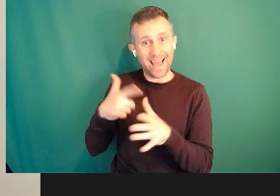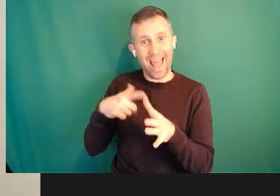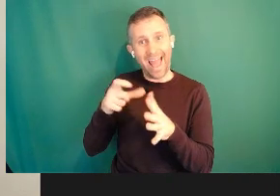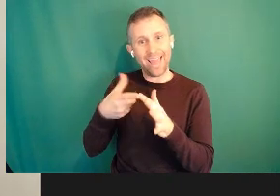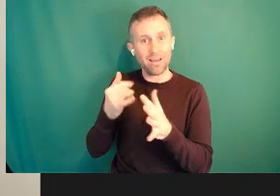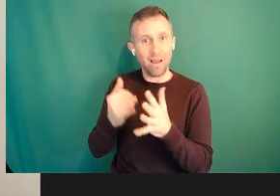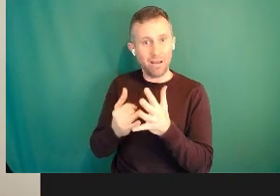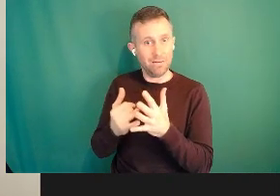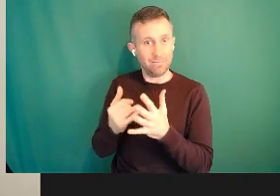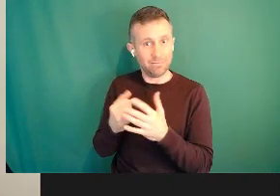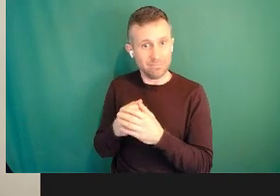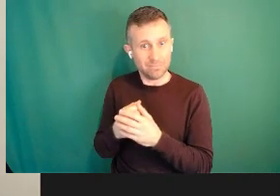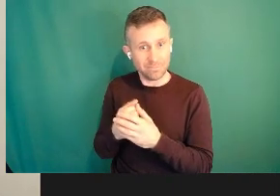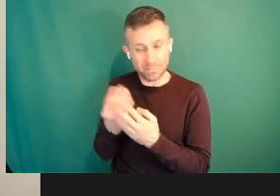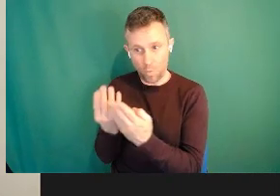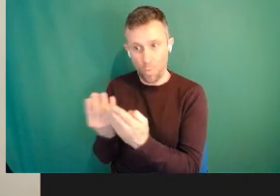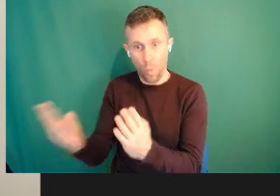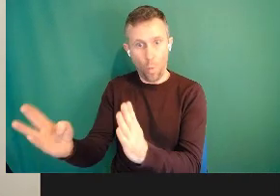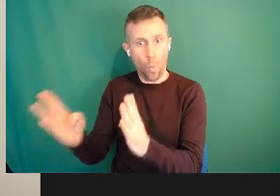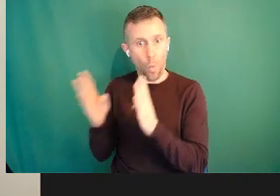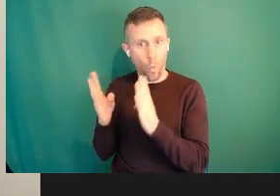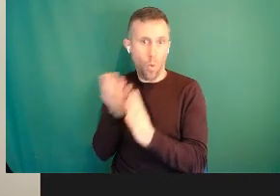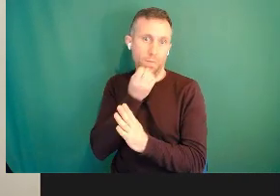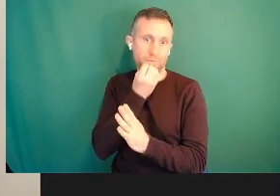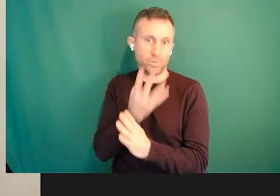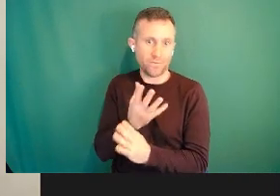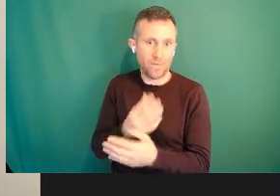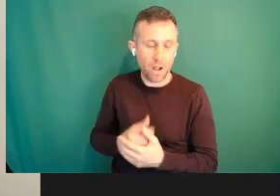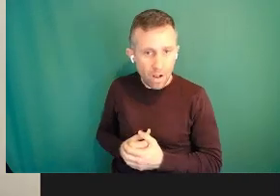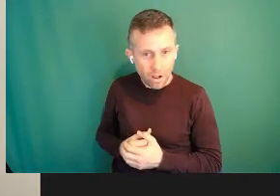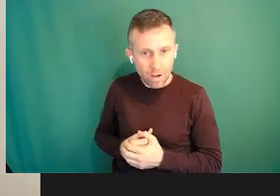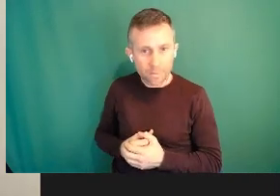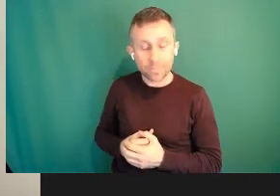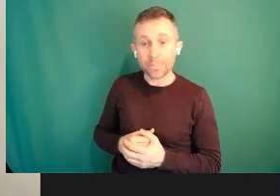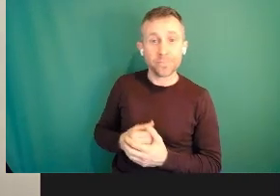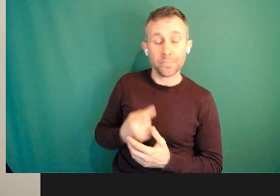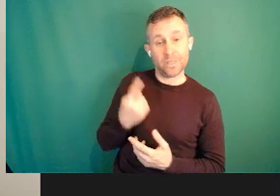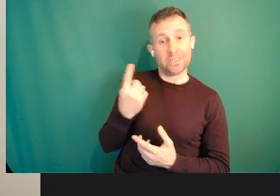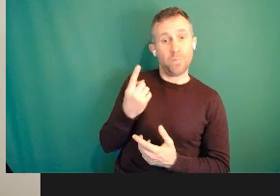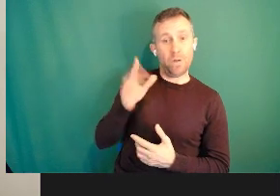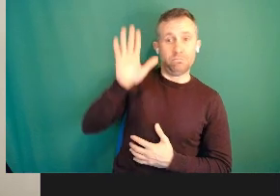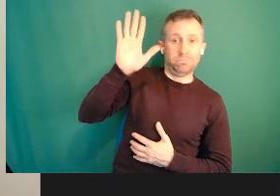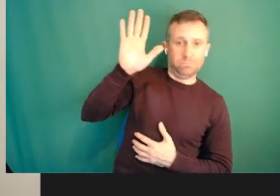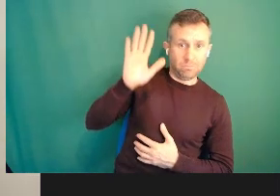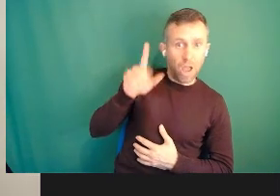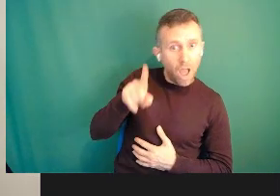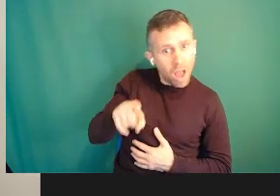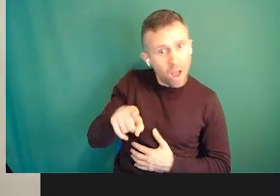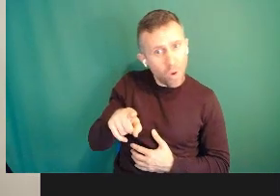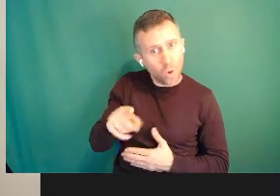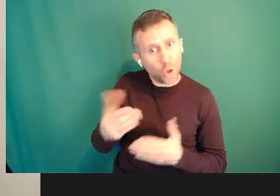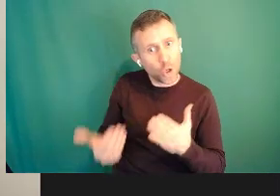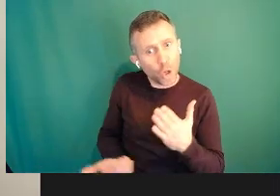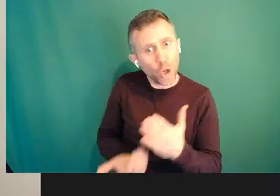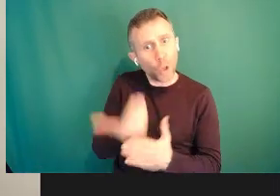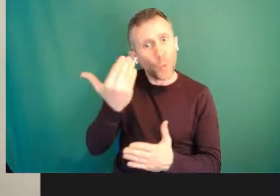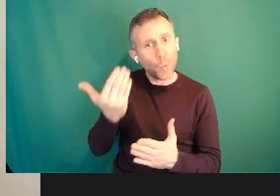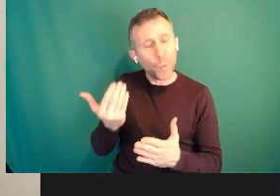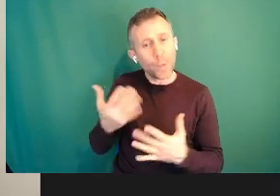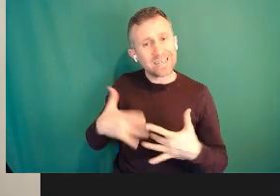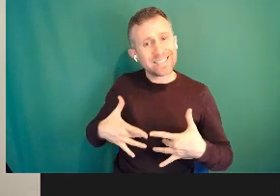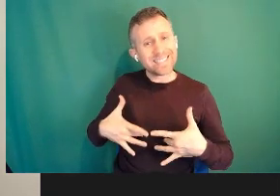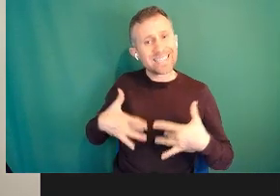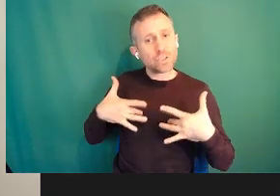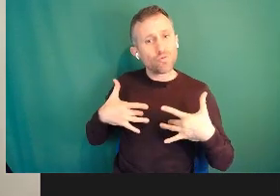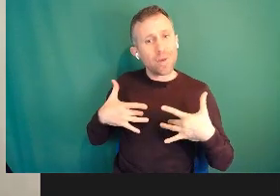because I saw on the website you've got a sensory garden now as well. Yes, the sensory garden's not quite open, Okay. but we do have a sensory